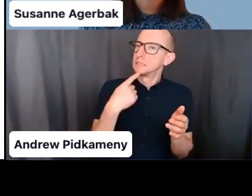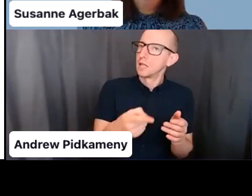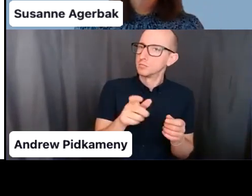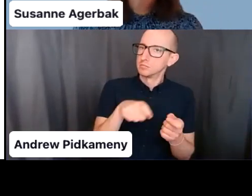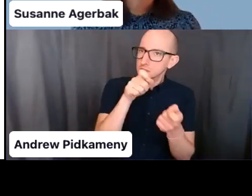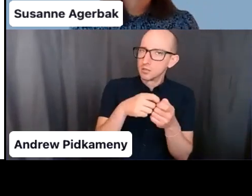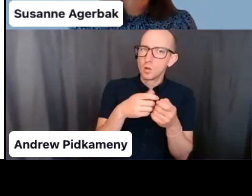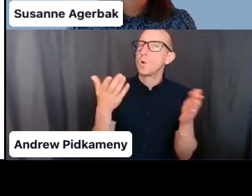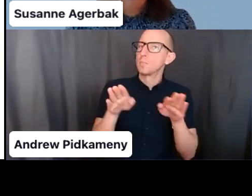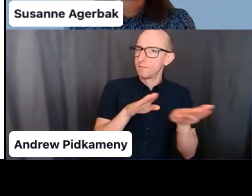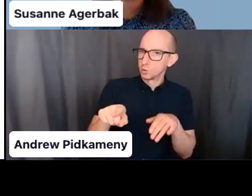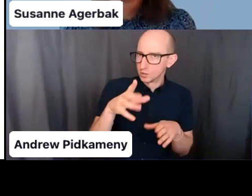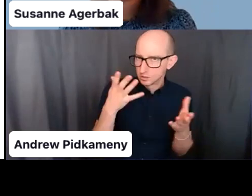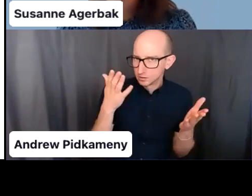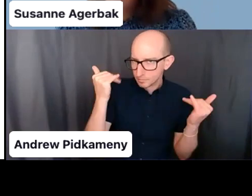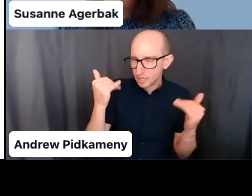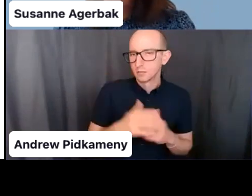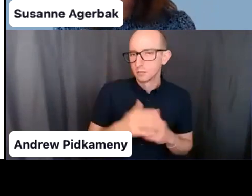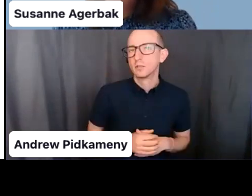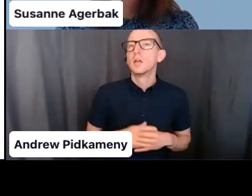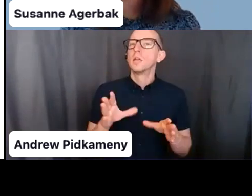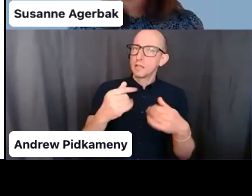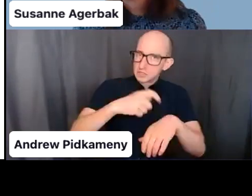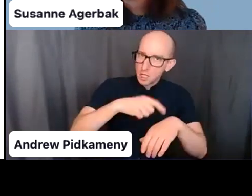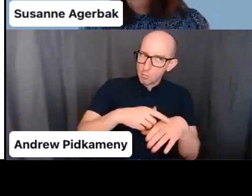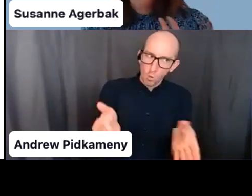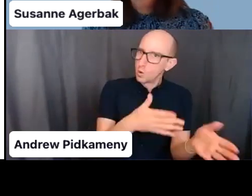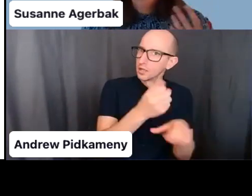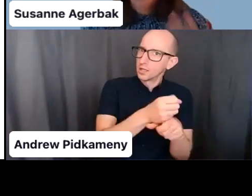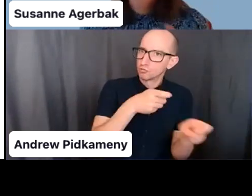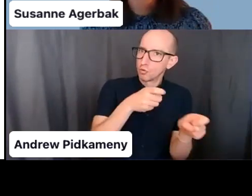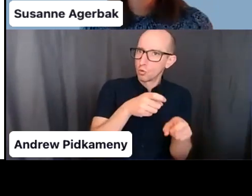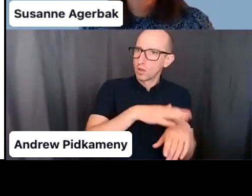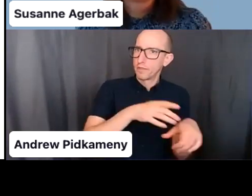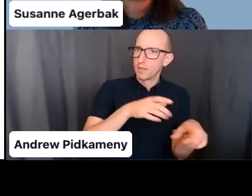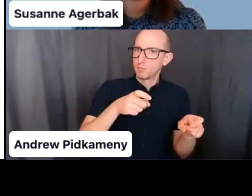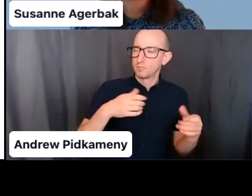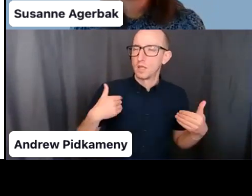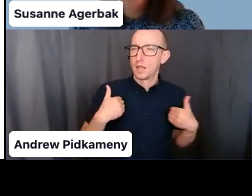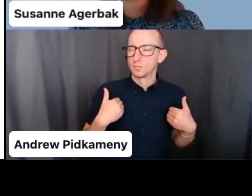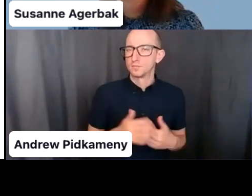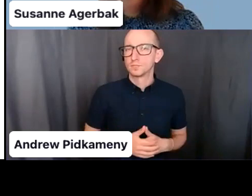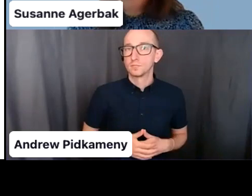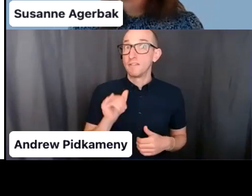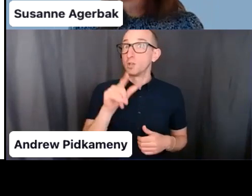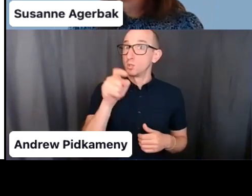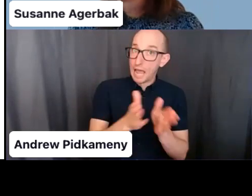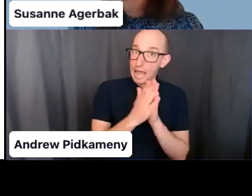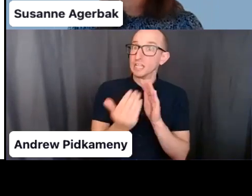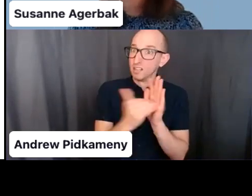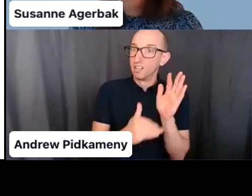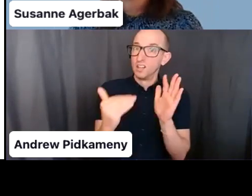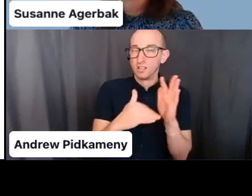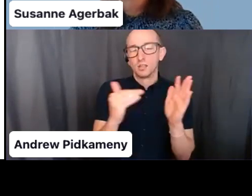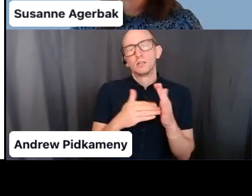reasonable opportunity to get the animal under control. And if you have to ask them multiple times to do that, you're going to want